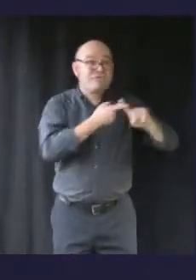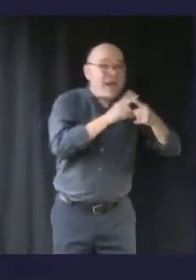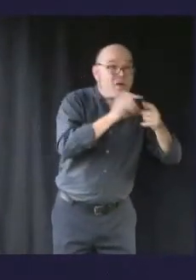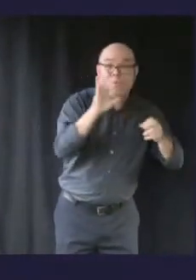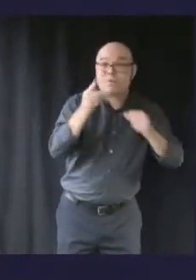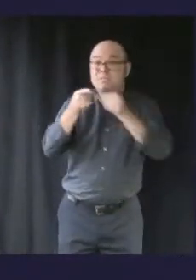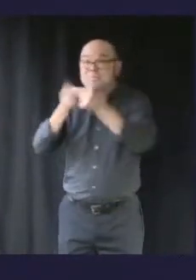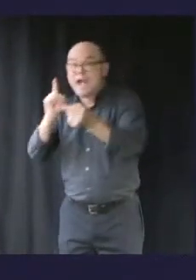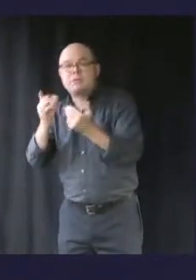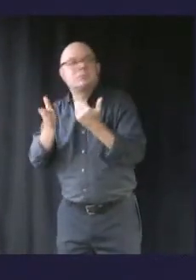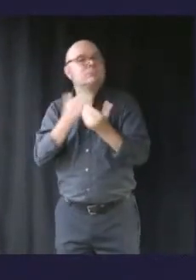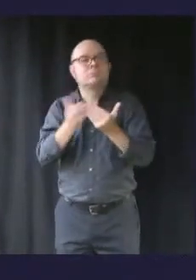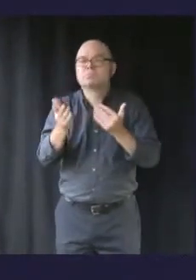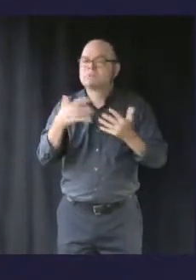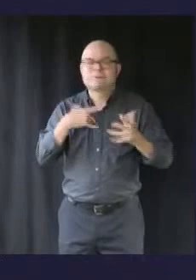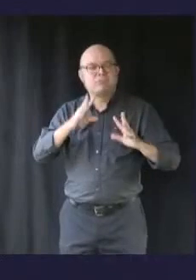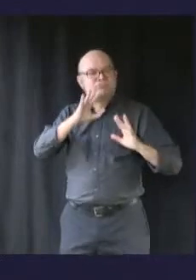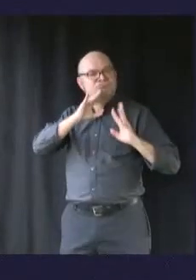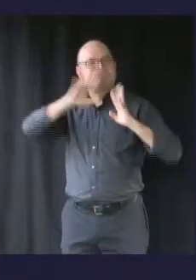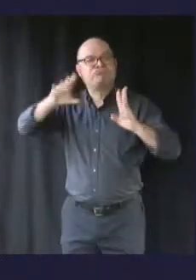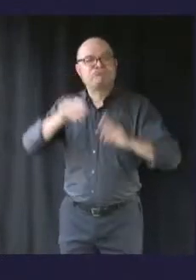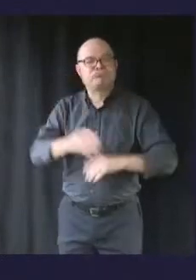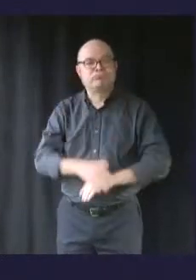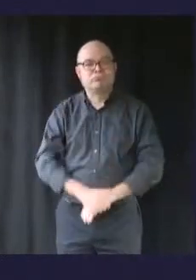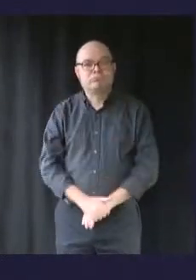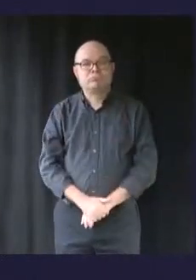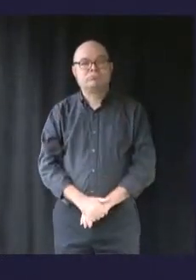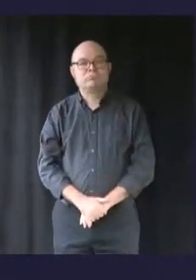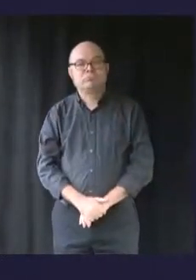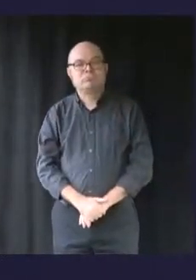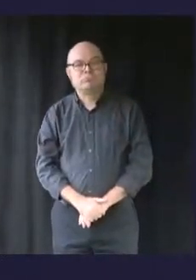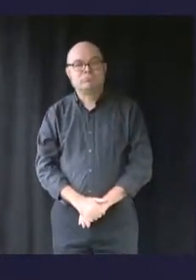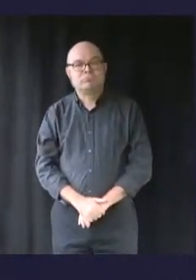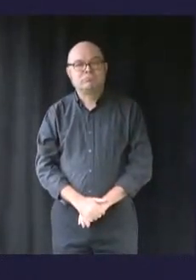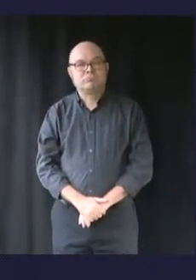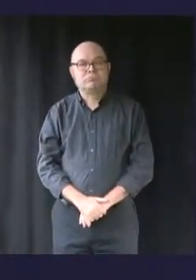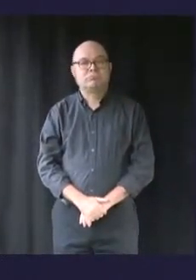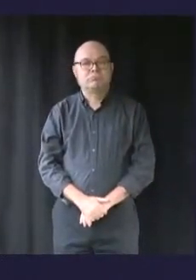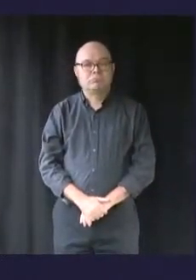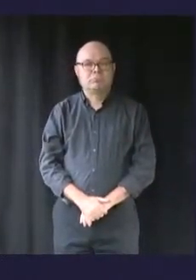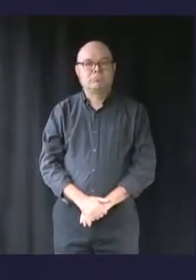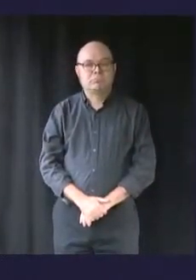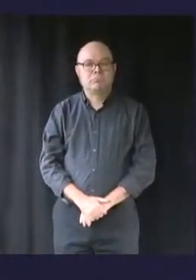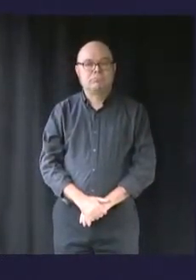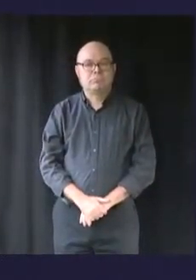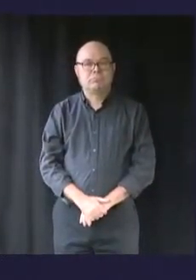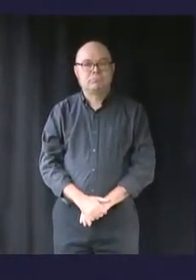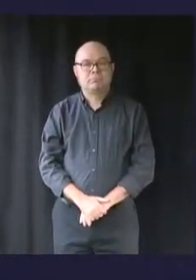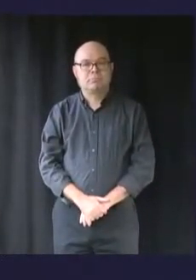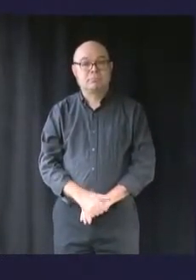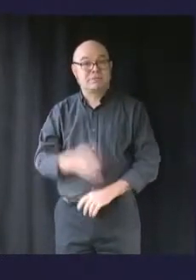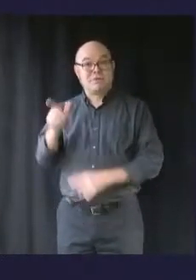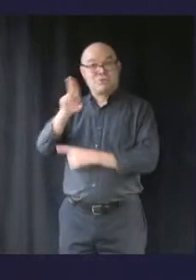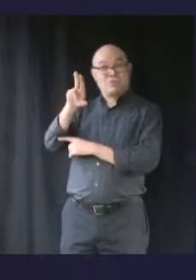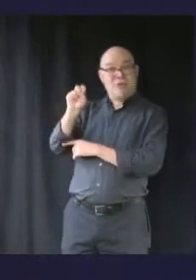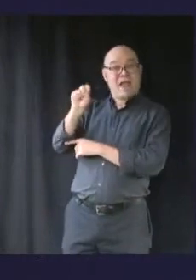that no U.S. president should stand by when human rights are under attack and maintain their